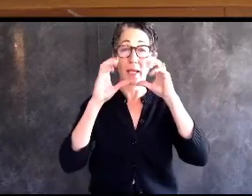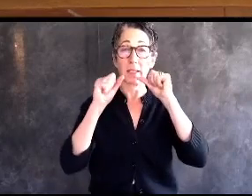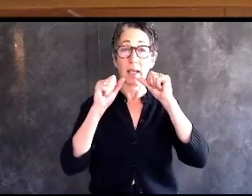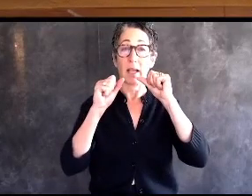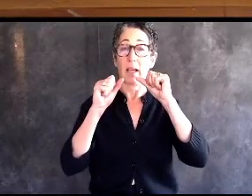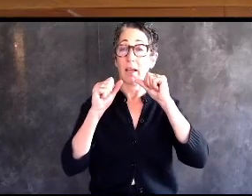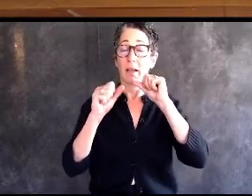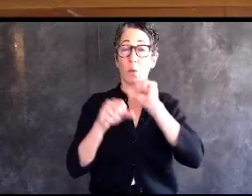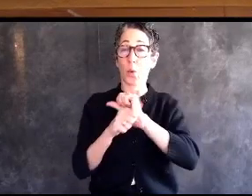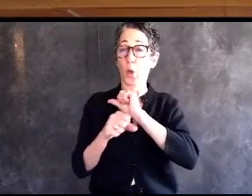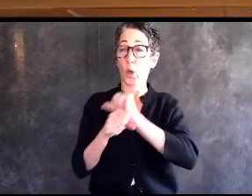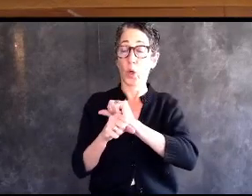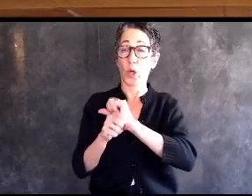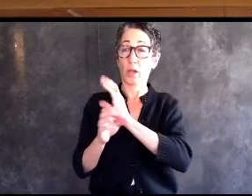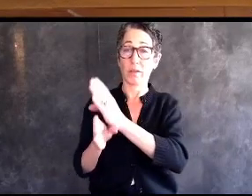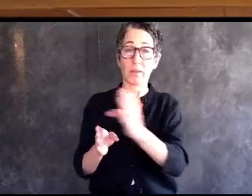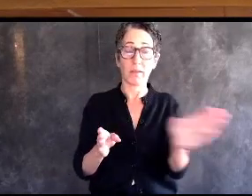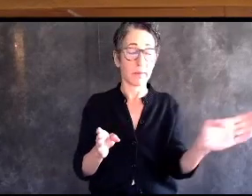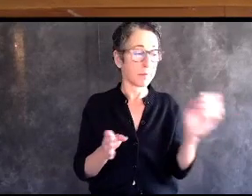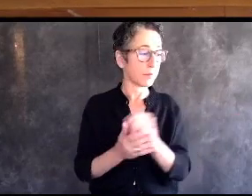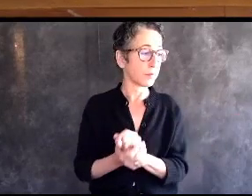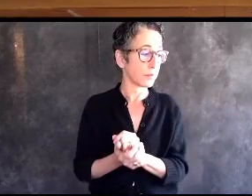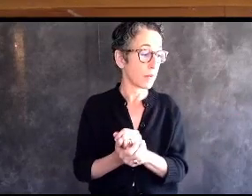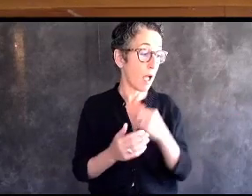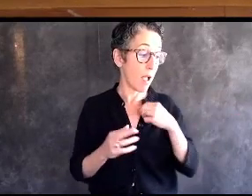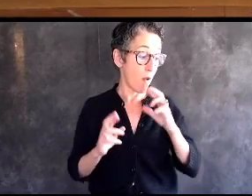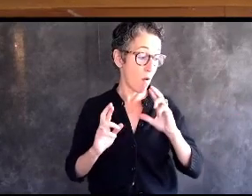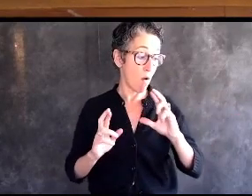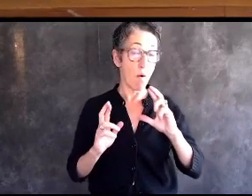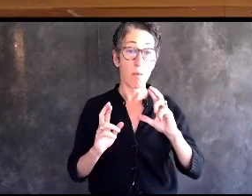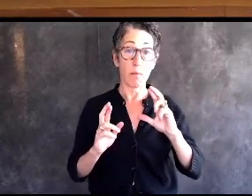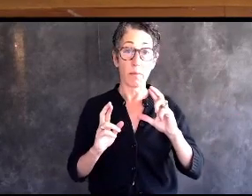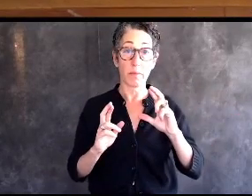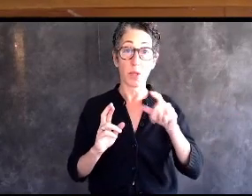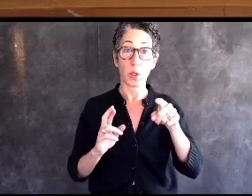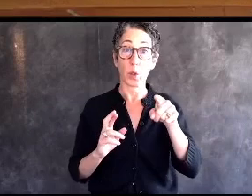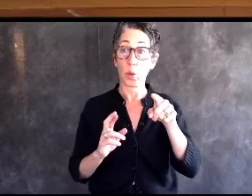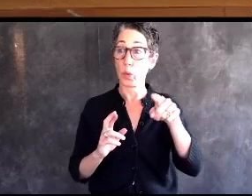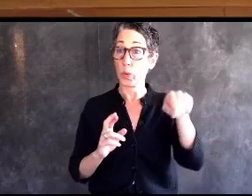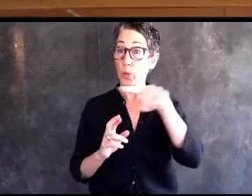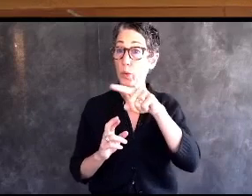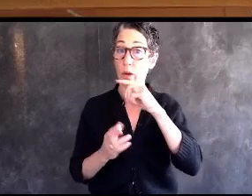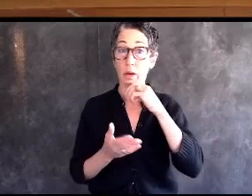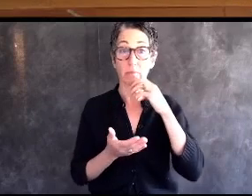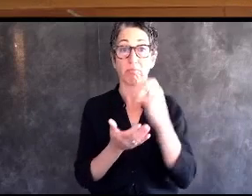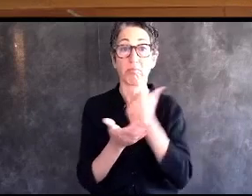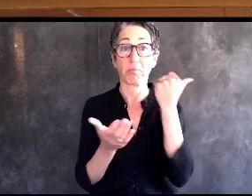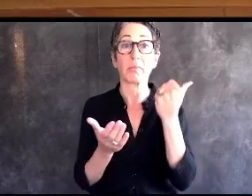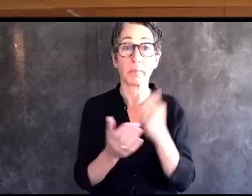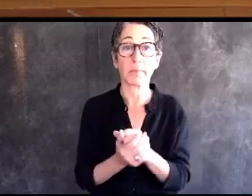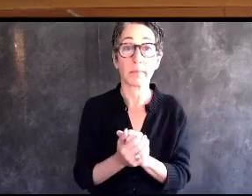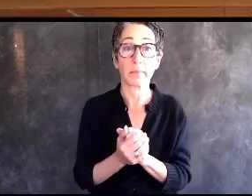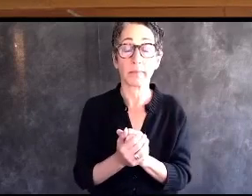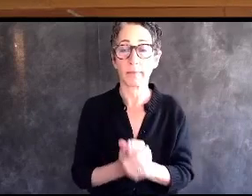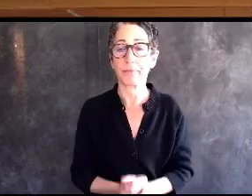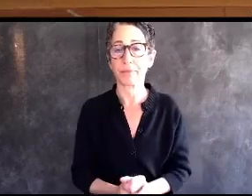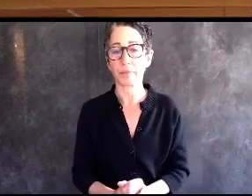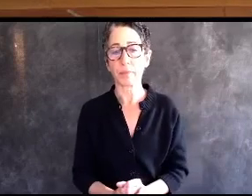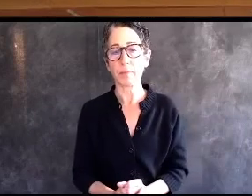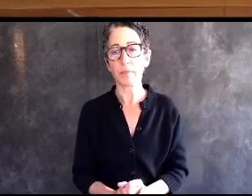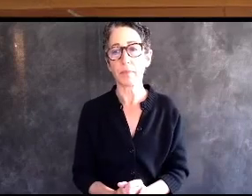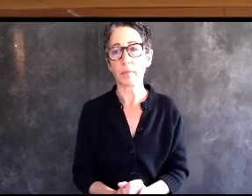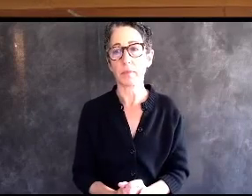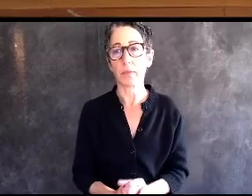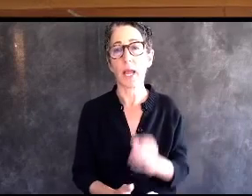to make this all possible. And I hope that you have taken advantage of this. I hope you'll also let me or indulge me